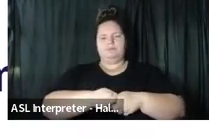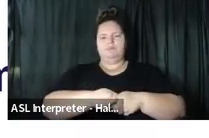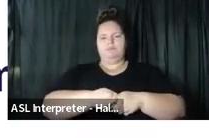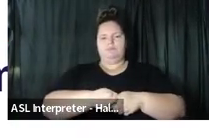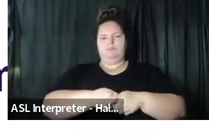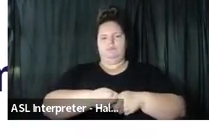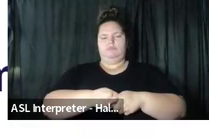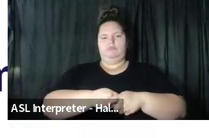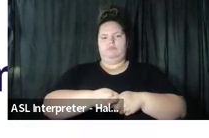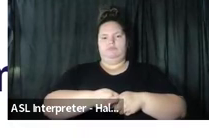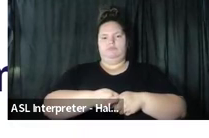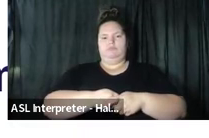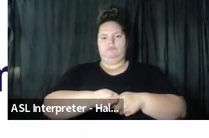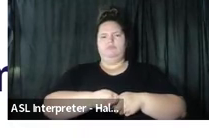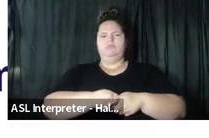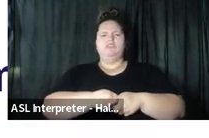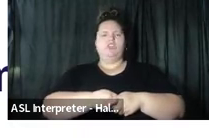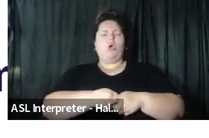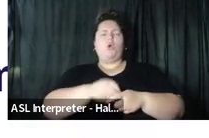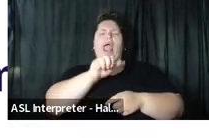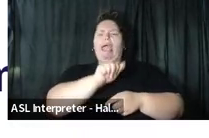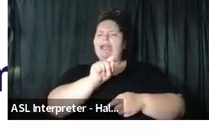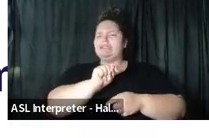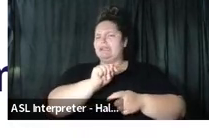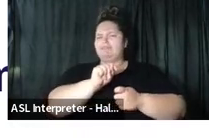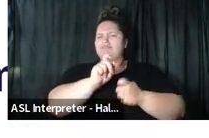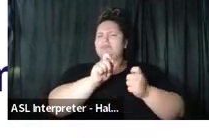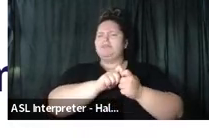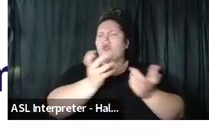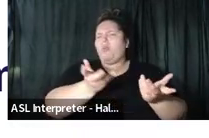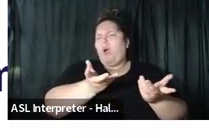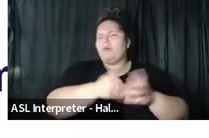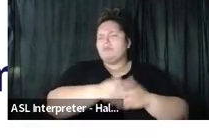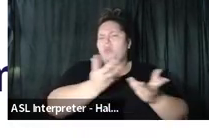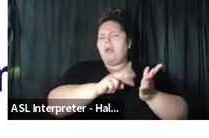So what is AT? Abby, you want to take the slide?